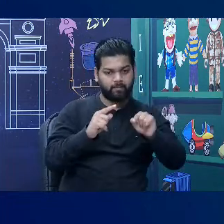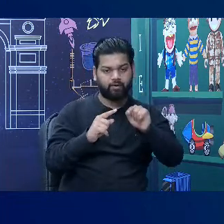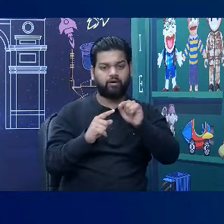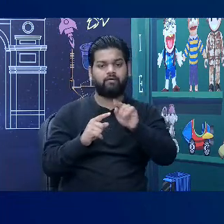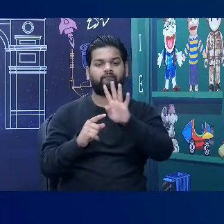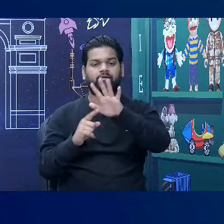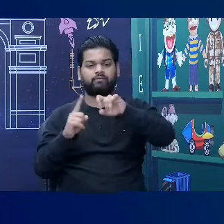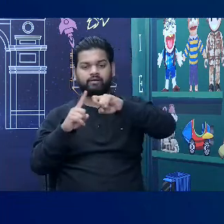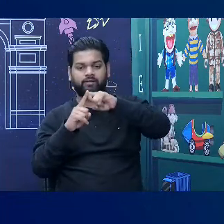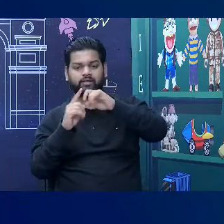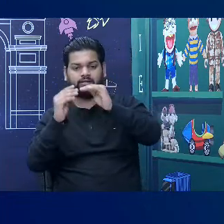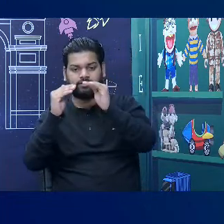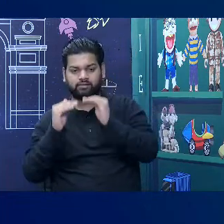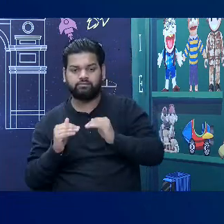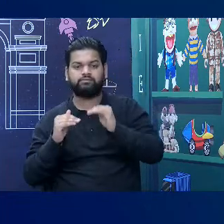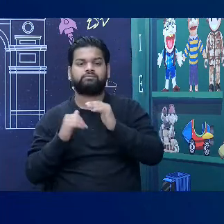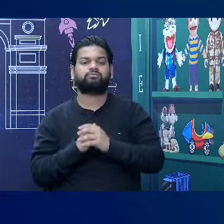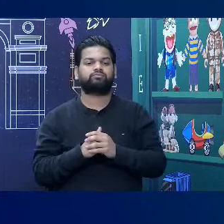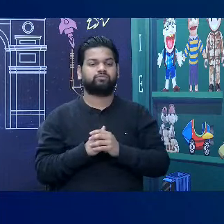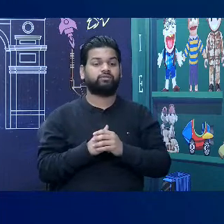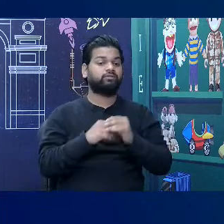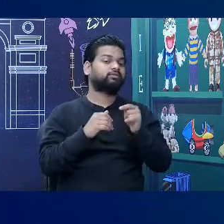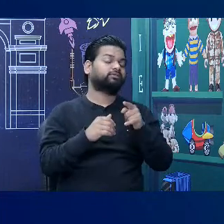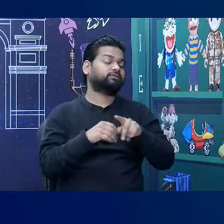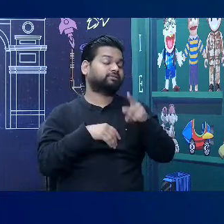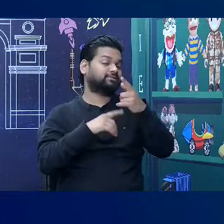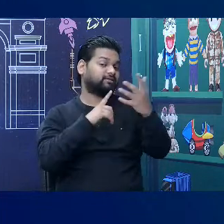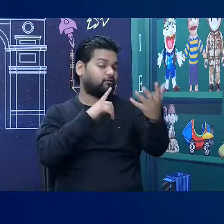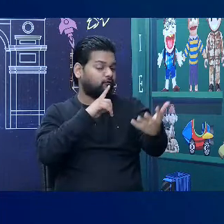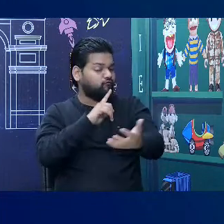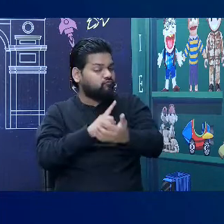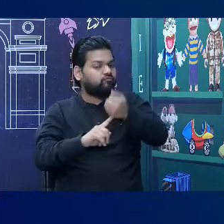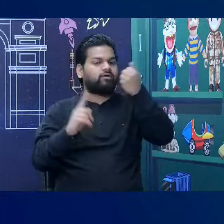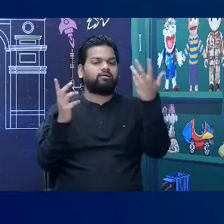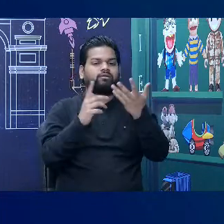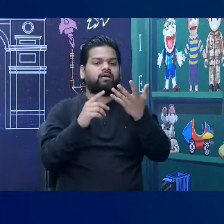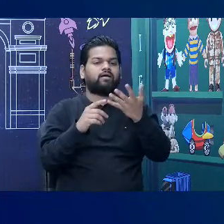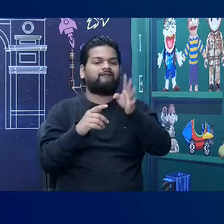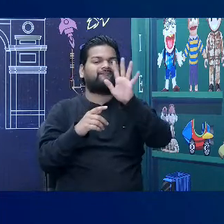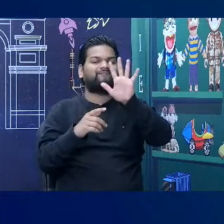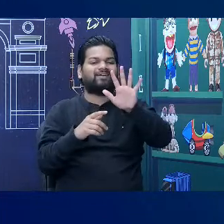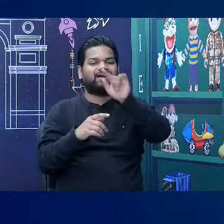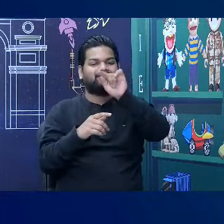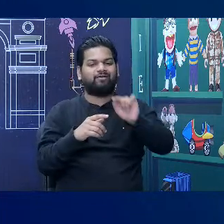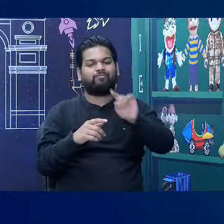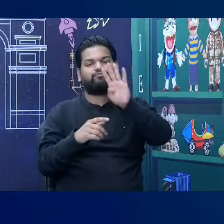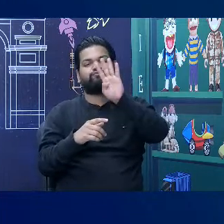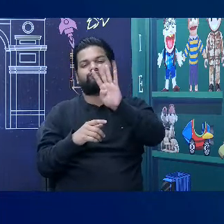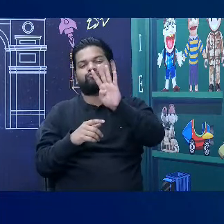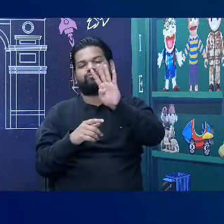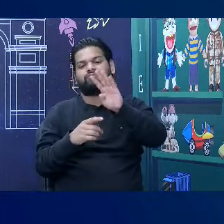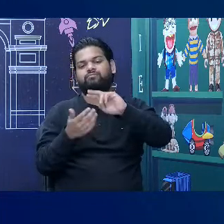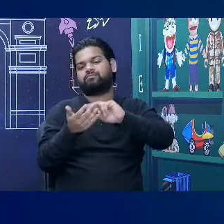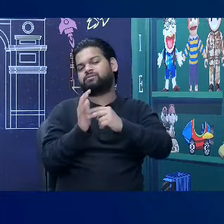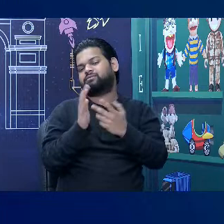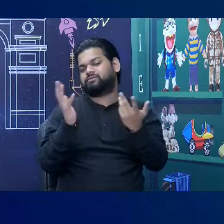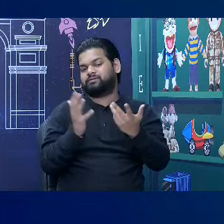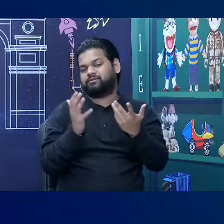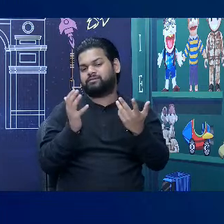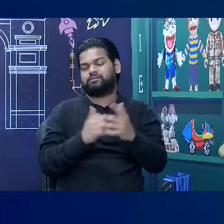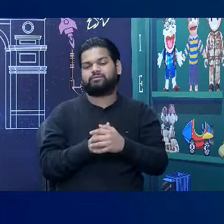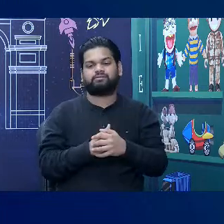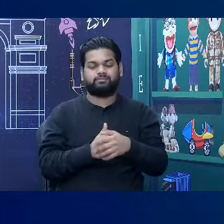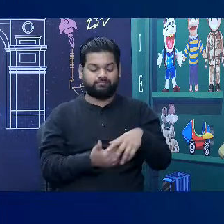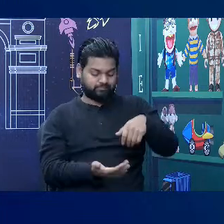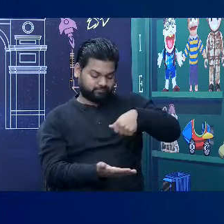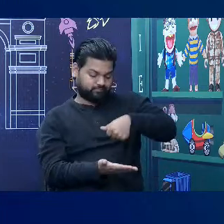is nothing but 4 upon 5, right? K gets cancelled. What is cos A? It is base upon hypotenuse.